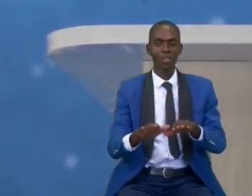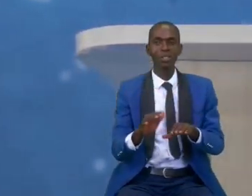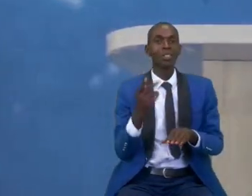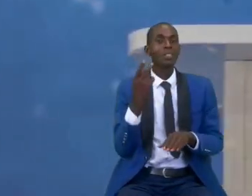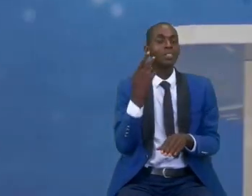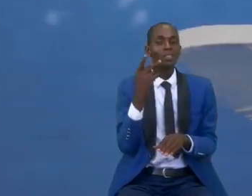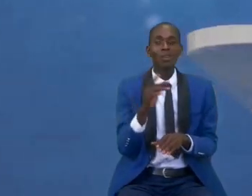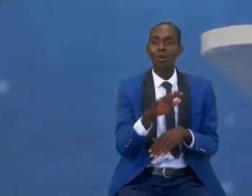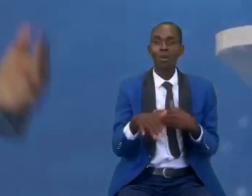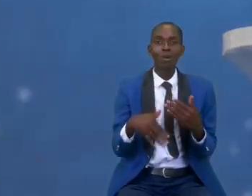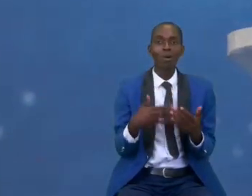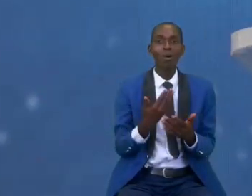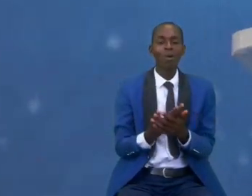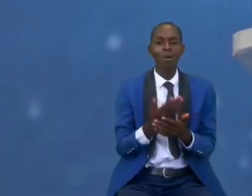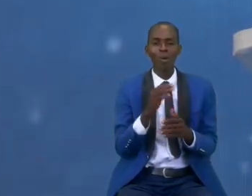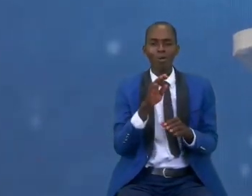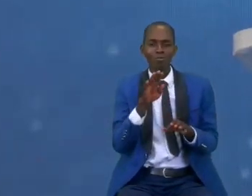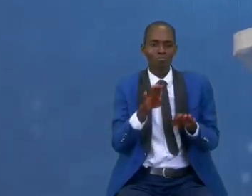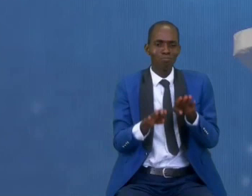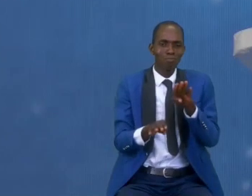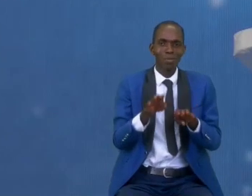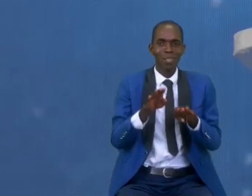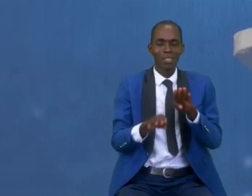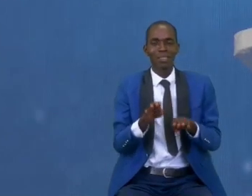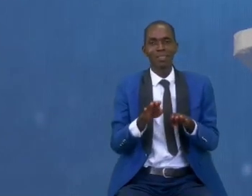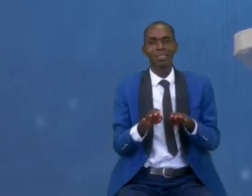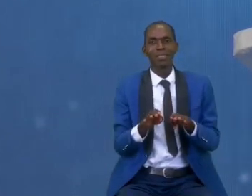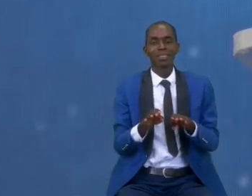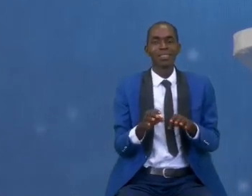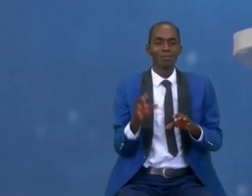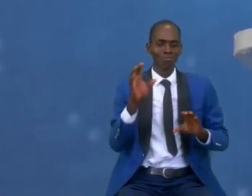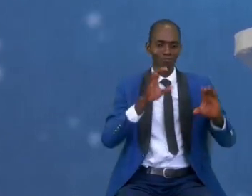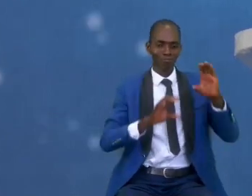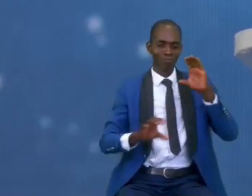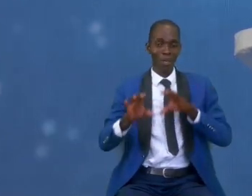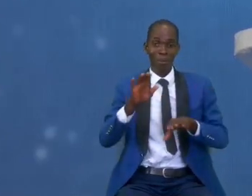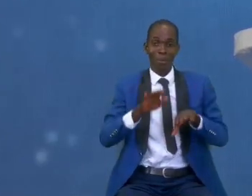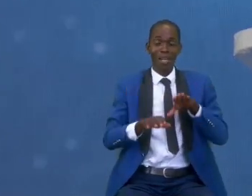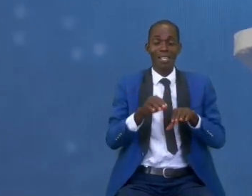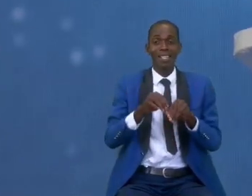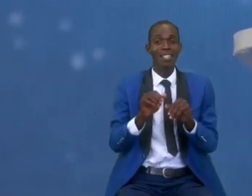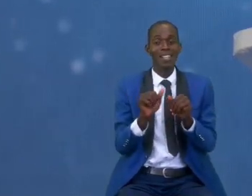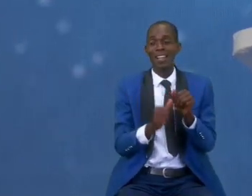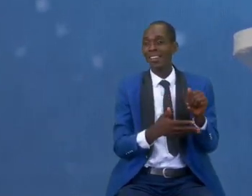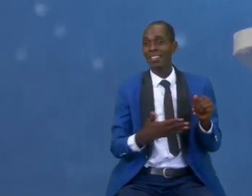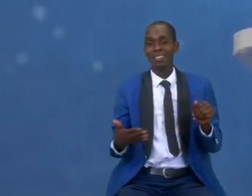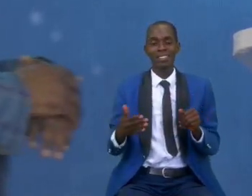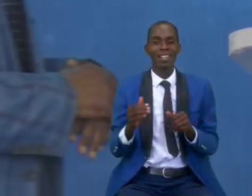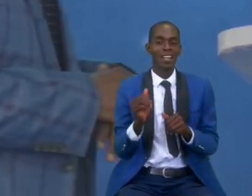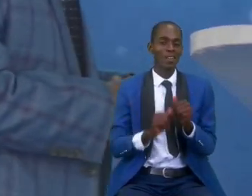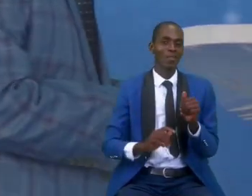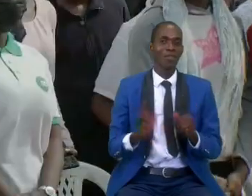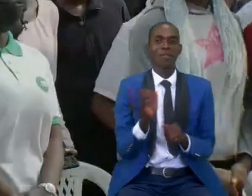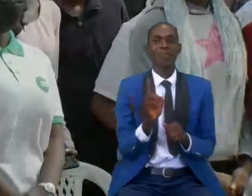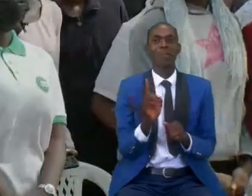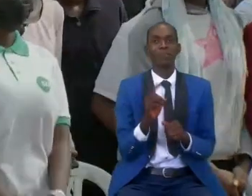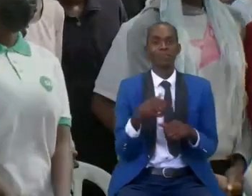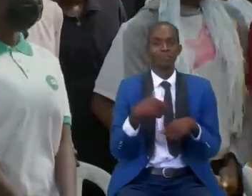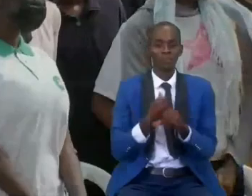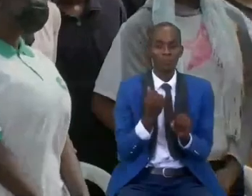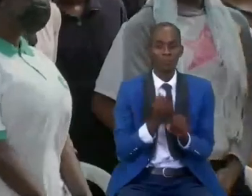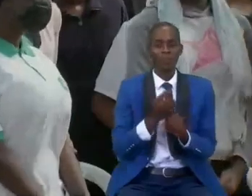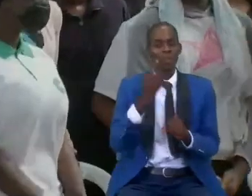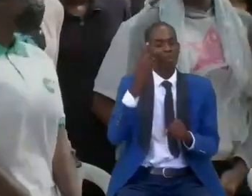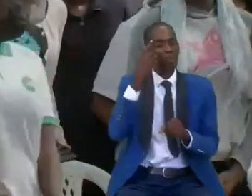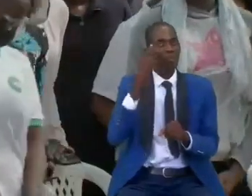balance in everything, everywhere. Made for excellence. Look at the galaxies. Look